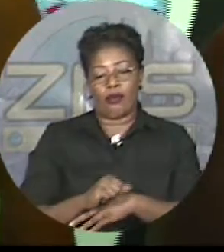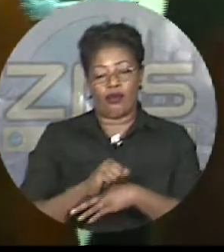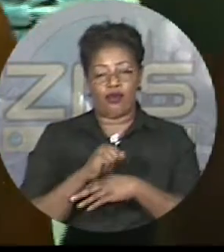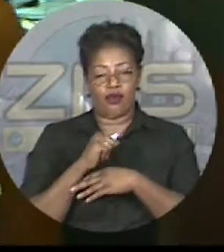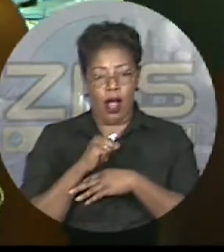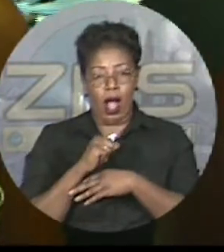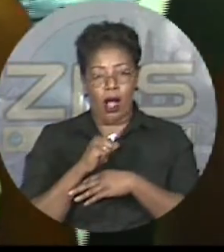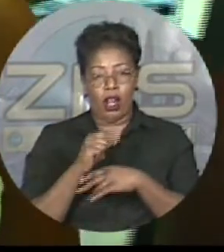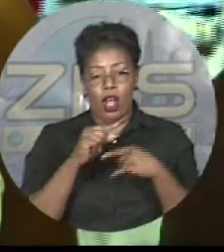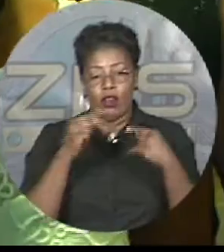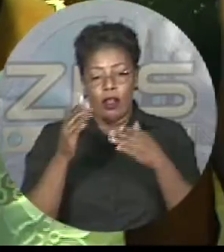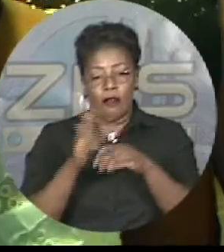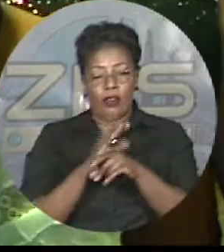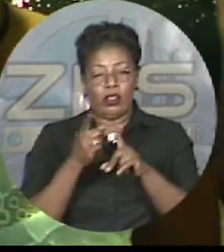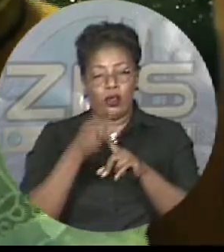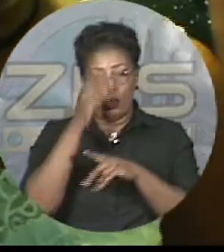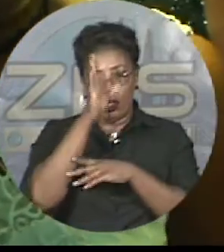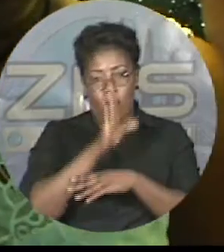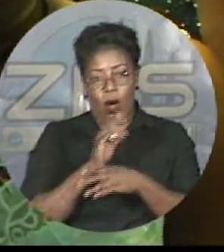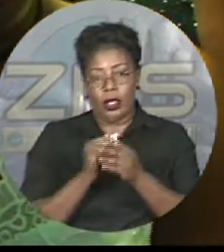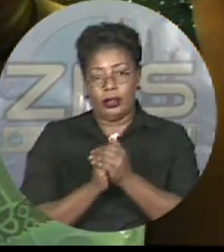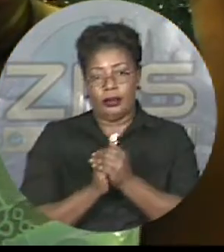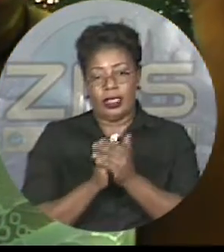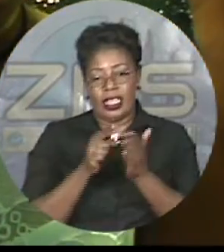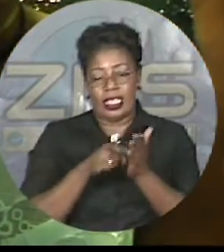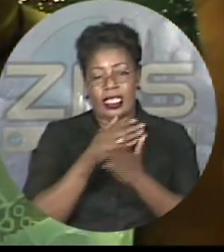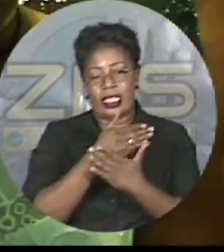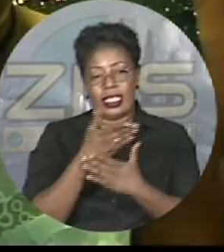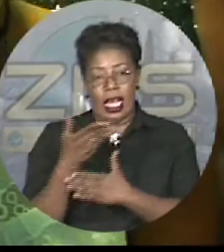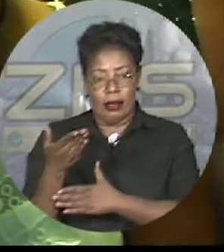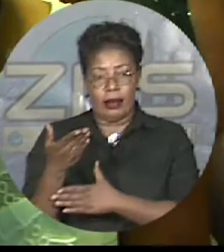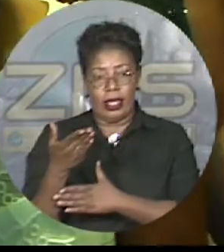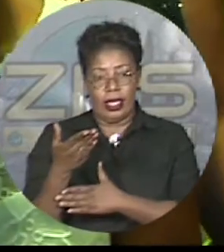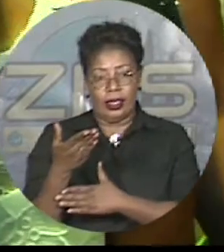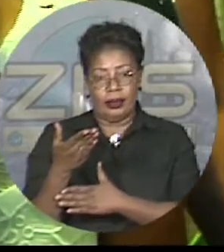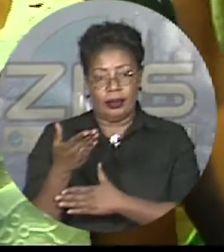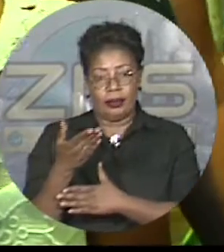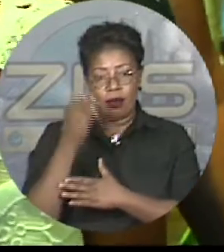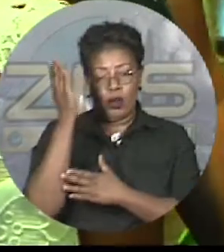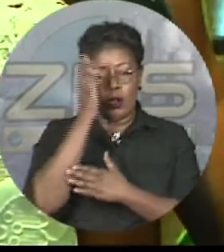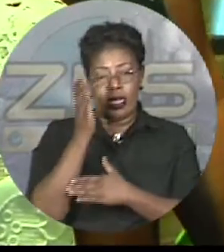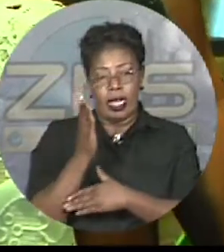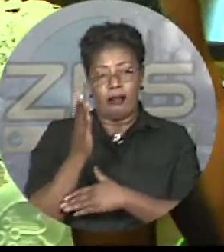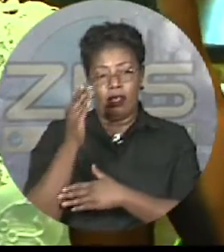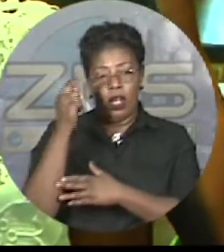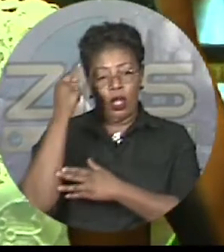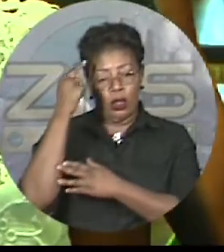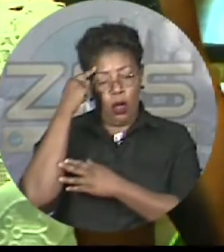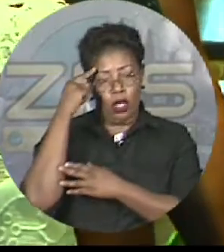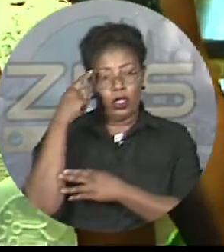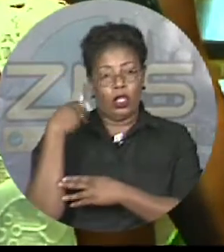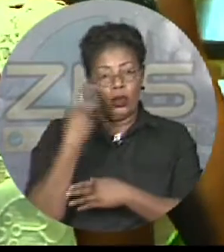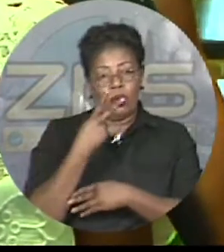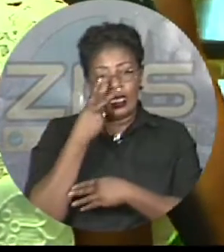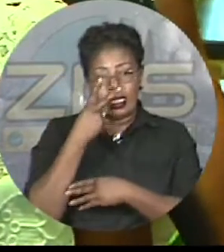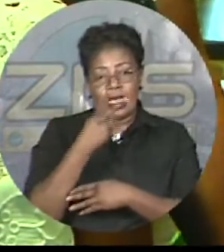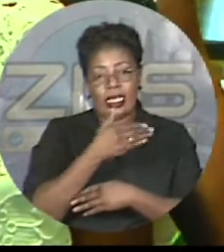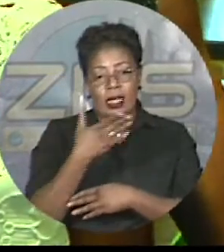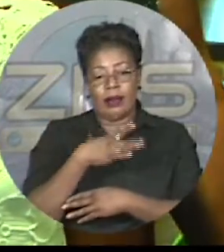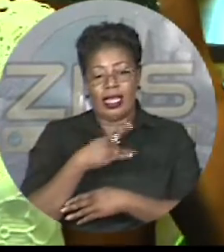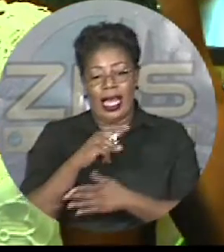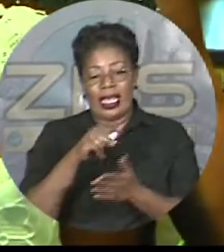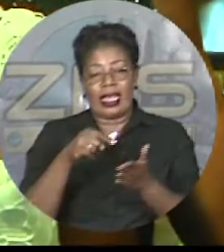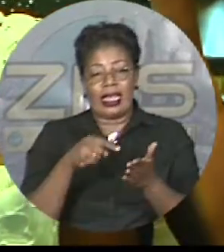proud and grateful to God. This is something that we've never so thought that we will ever see something like